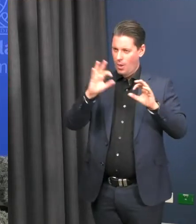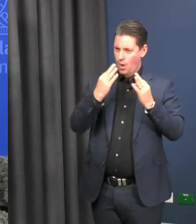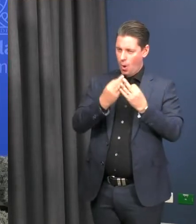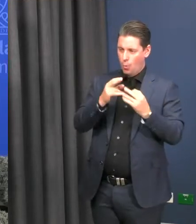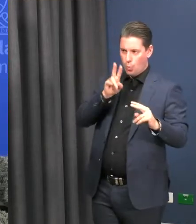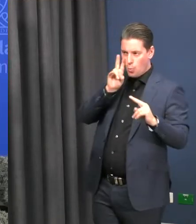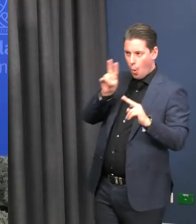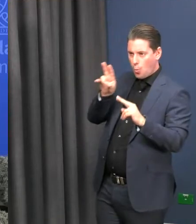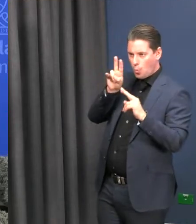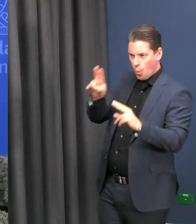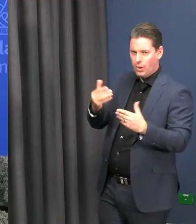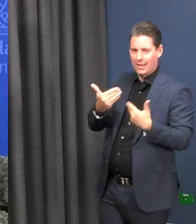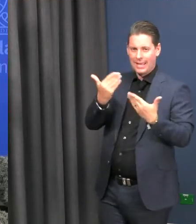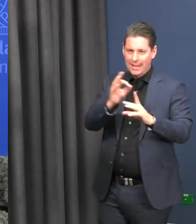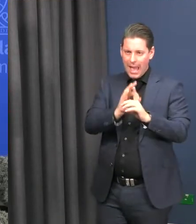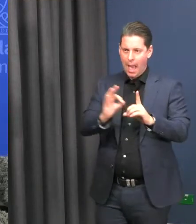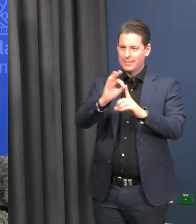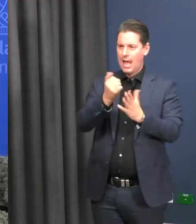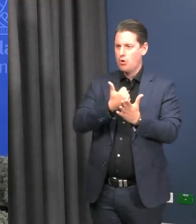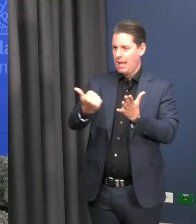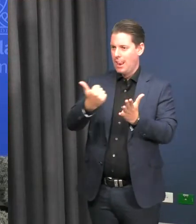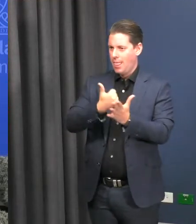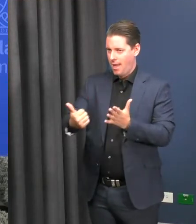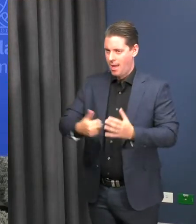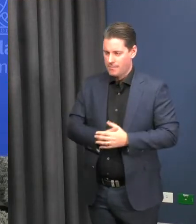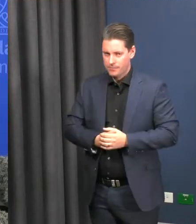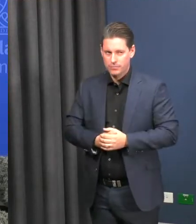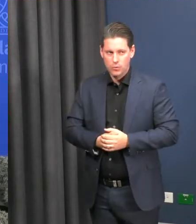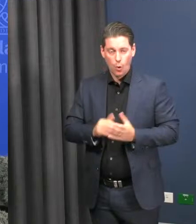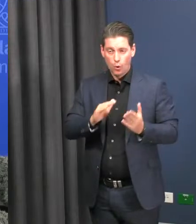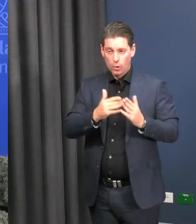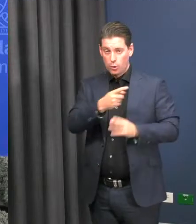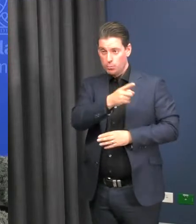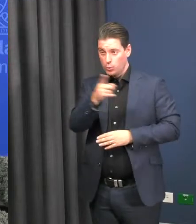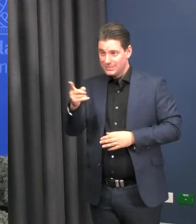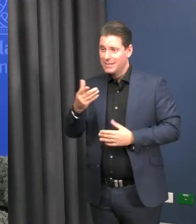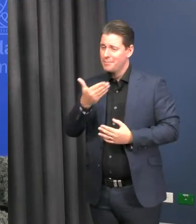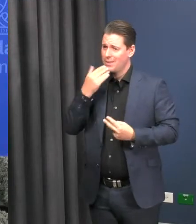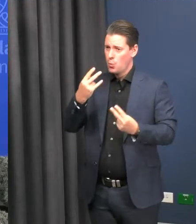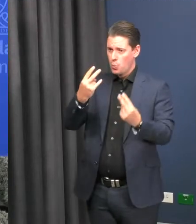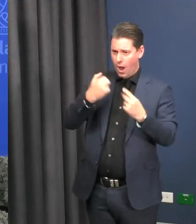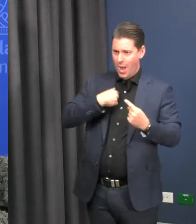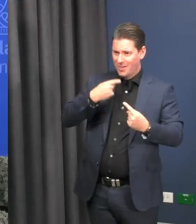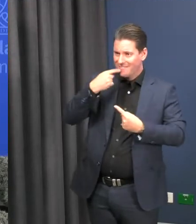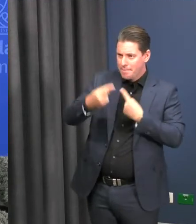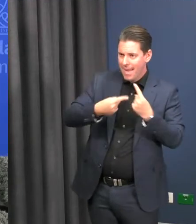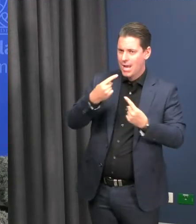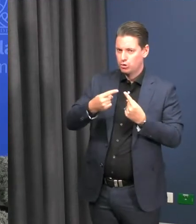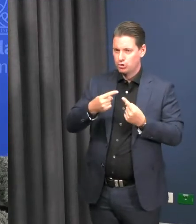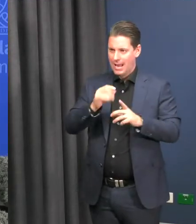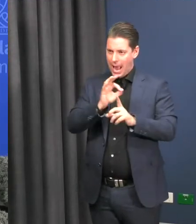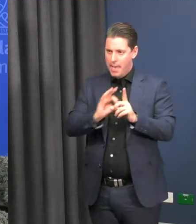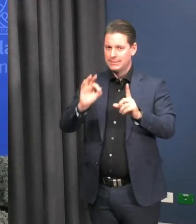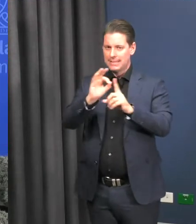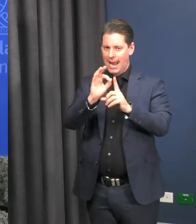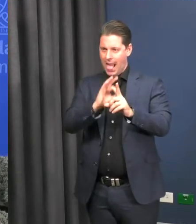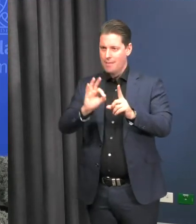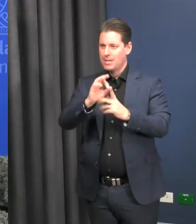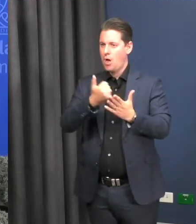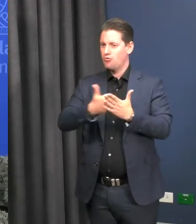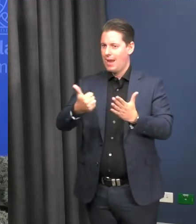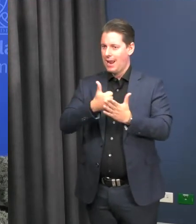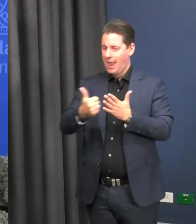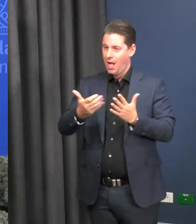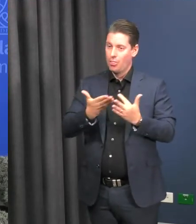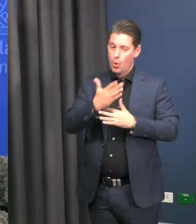system approaches the coast. So I urge the community to stay up to date with the latest warnings via the Bureau webpage and the Bureau